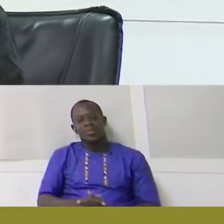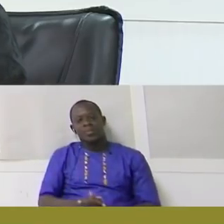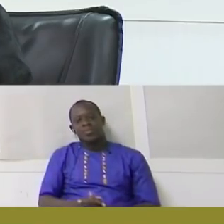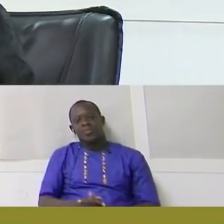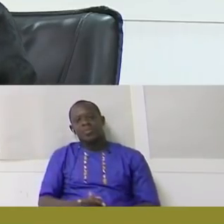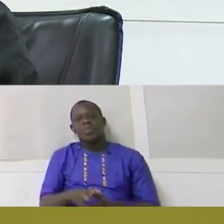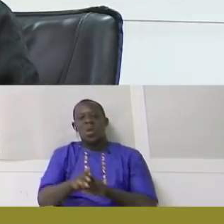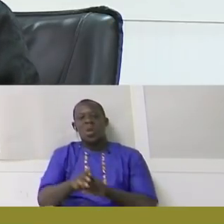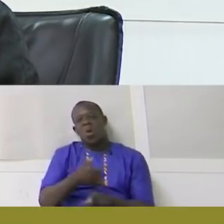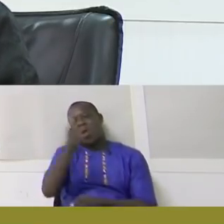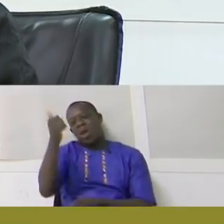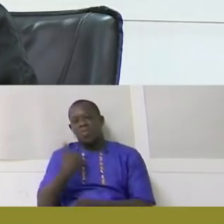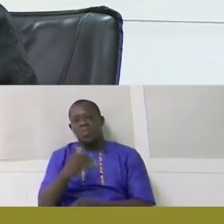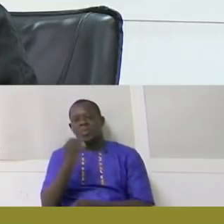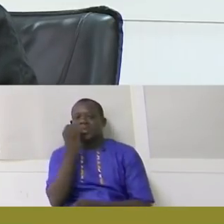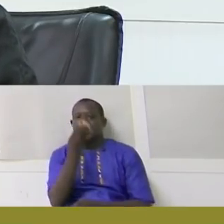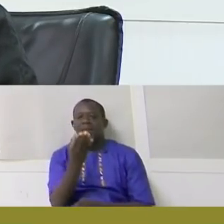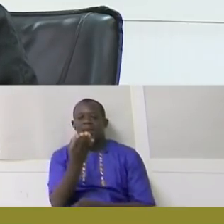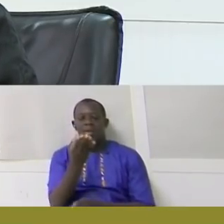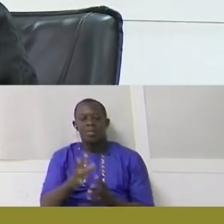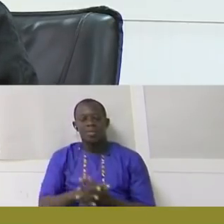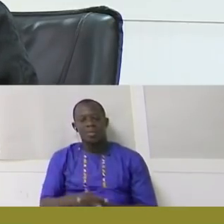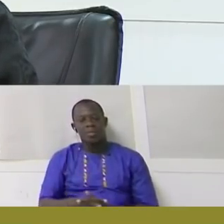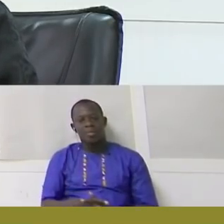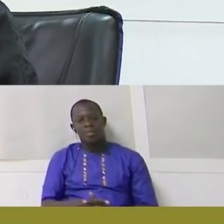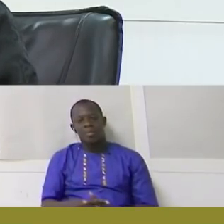player ñeenay dinañ wax ne